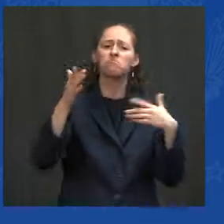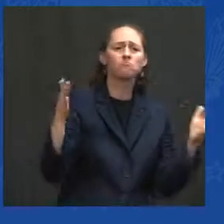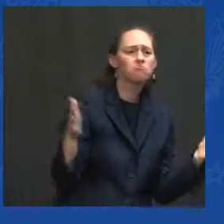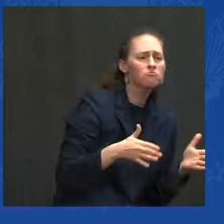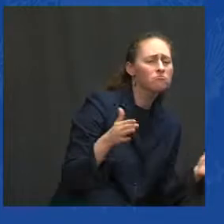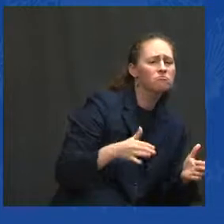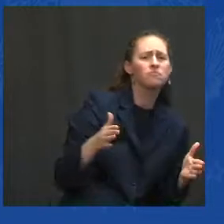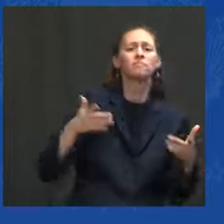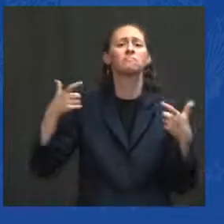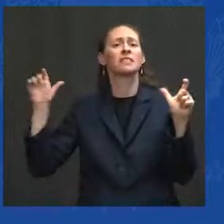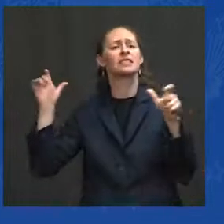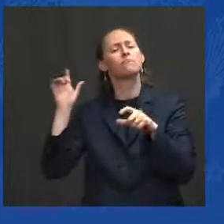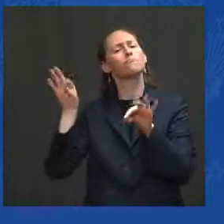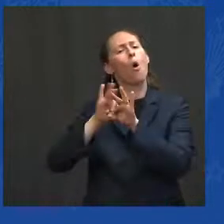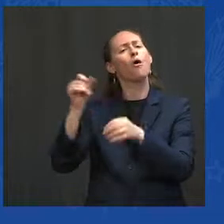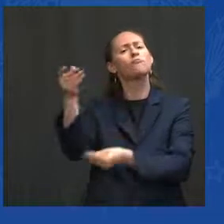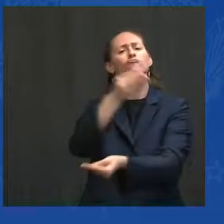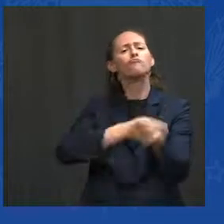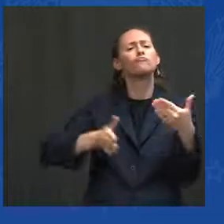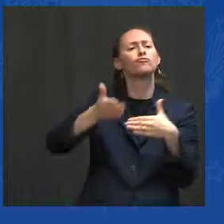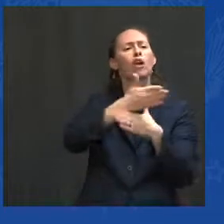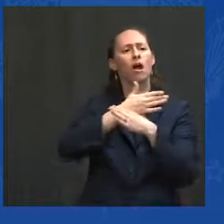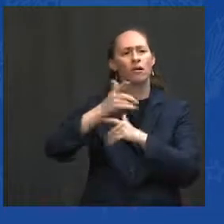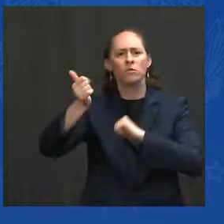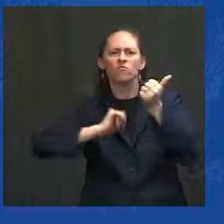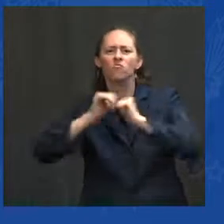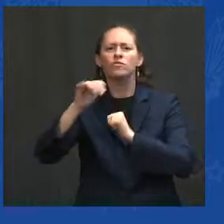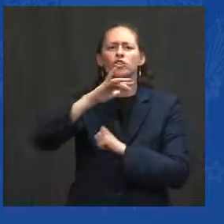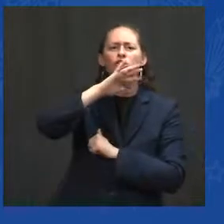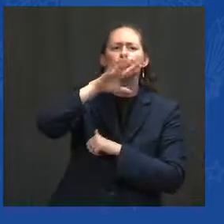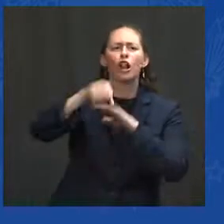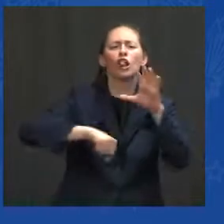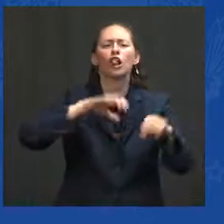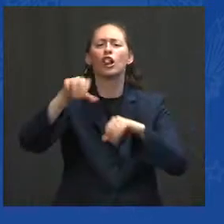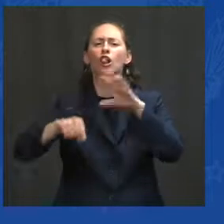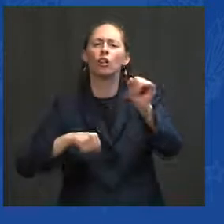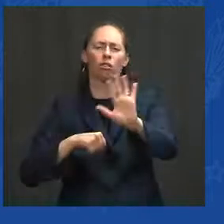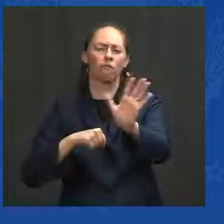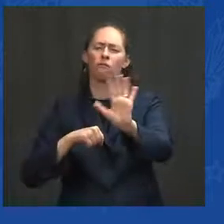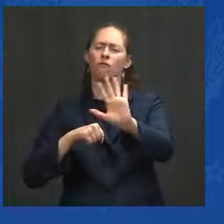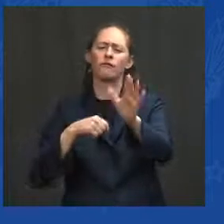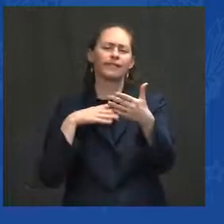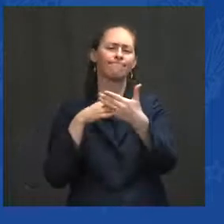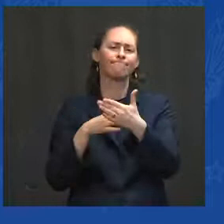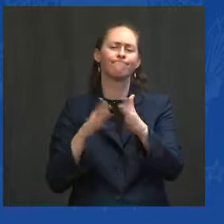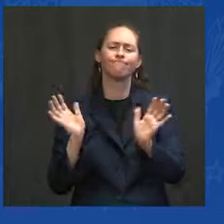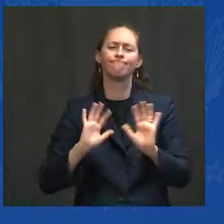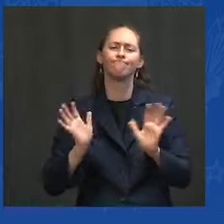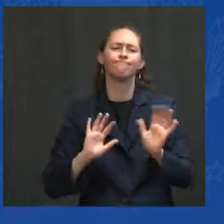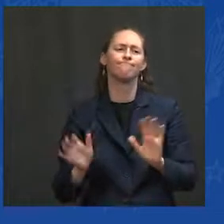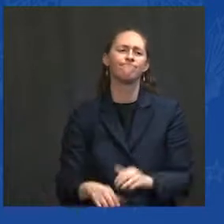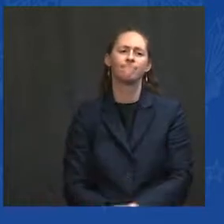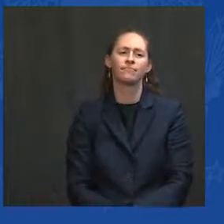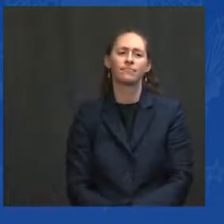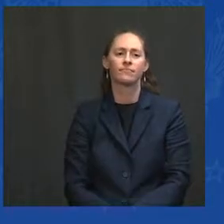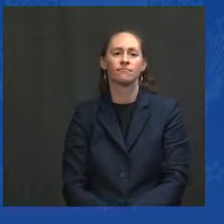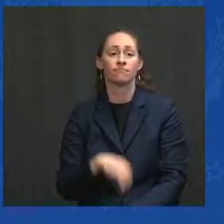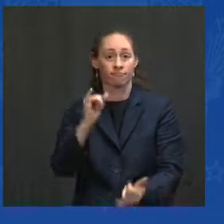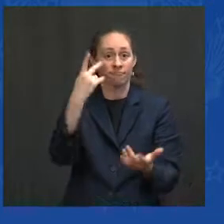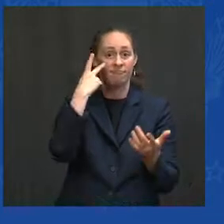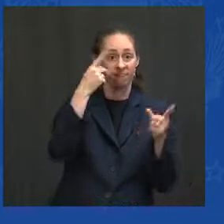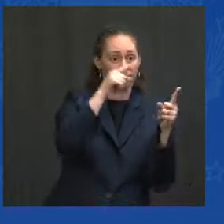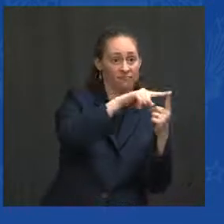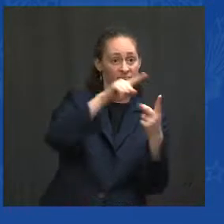unfair competition and domination by monopolies, end of quote. Between them, the two Roosevelts established an